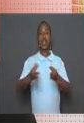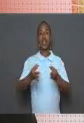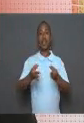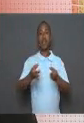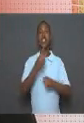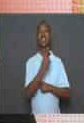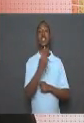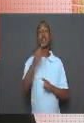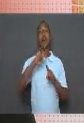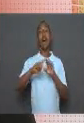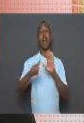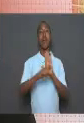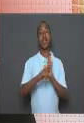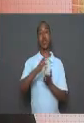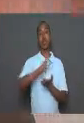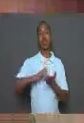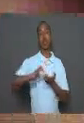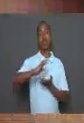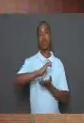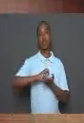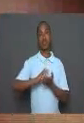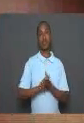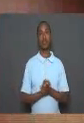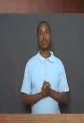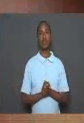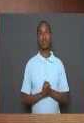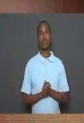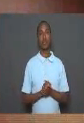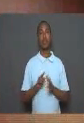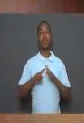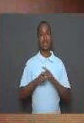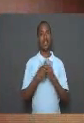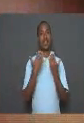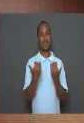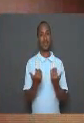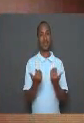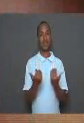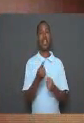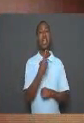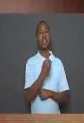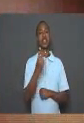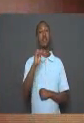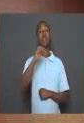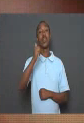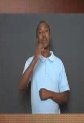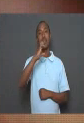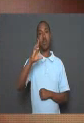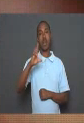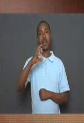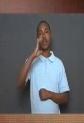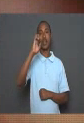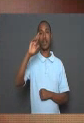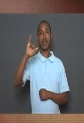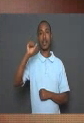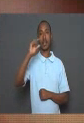of some ionic compounds. To begin, some sodium chloride